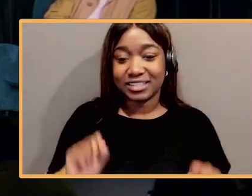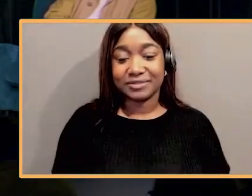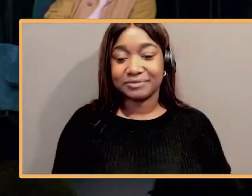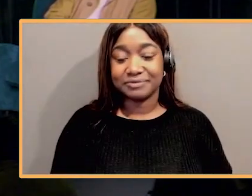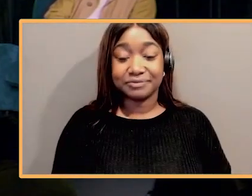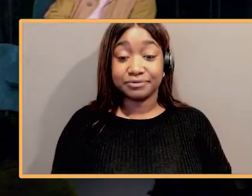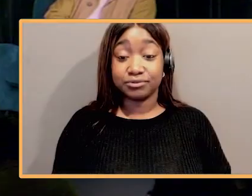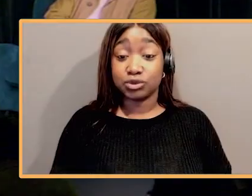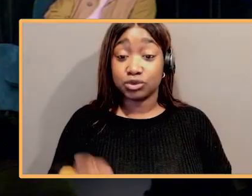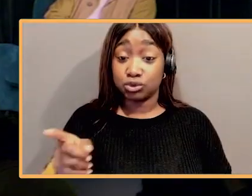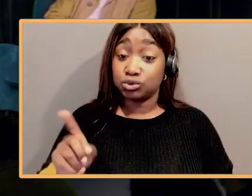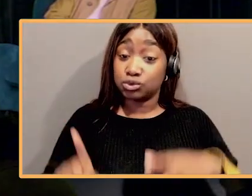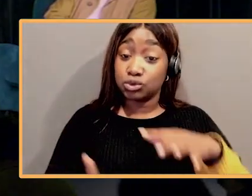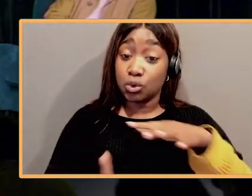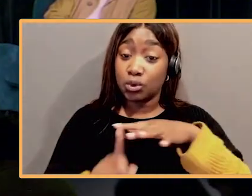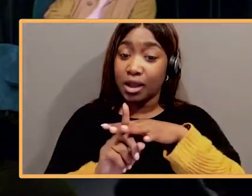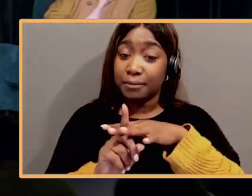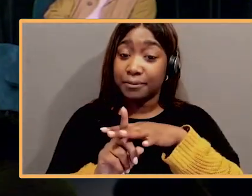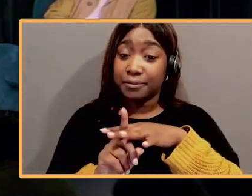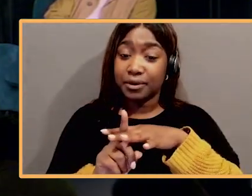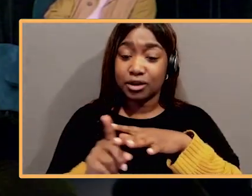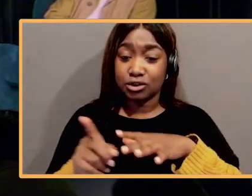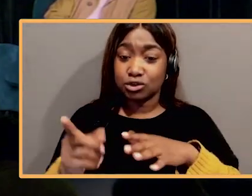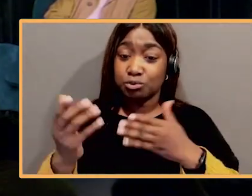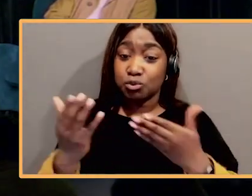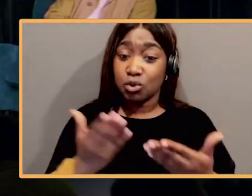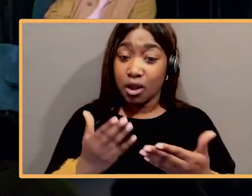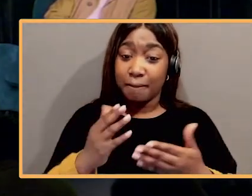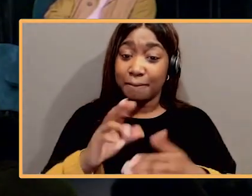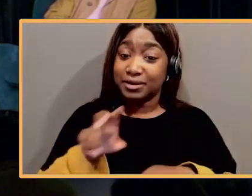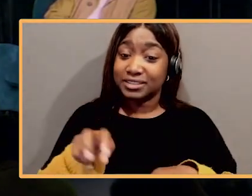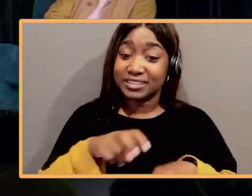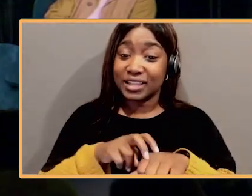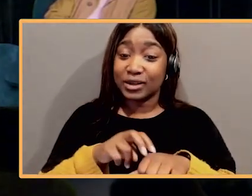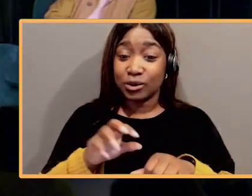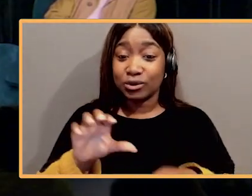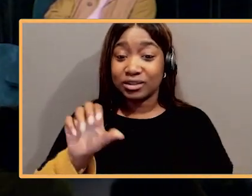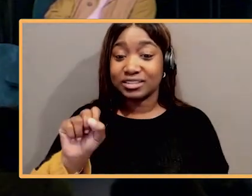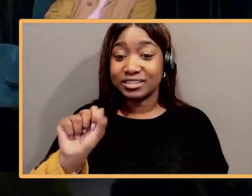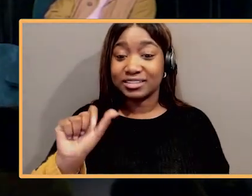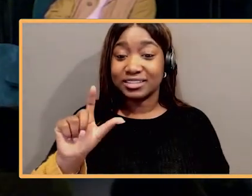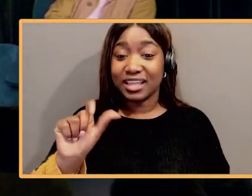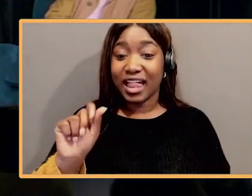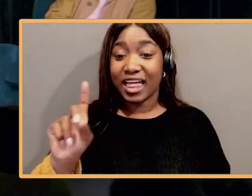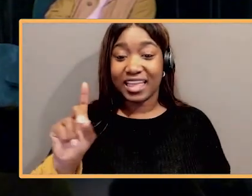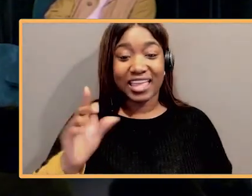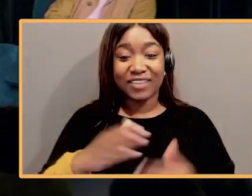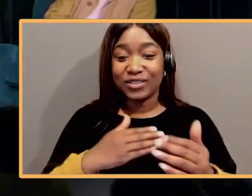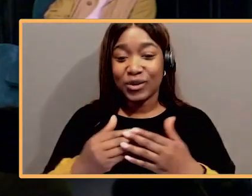You showed up, you brought some potato salad, even though I told you not to the cookout,